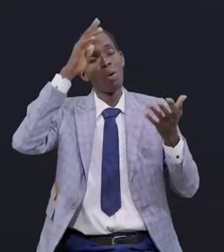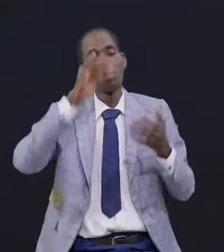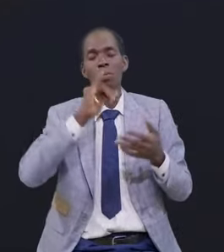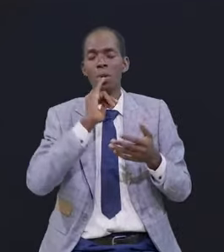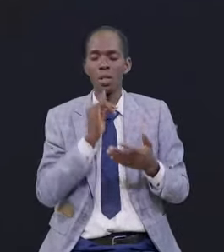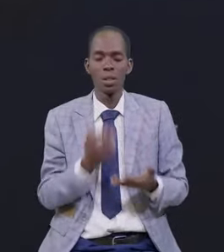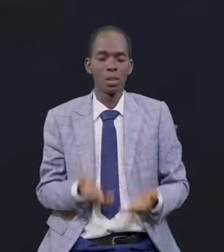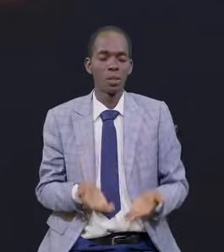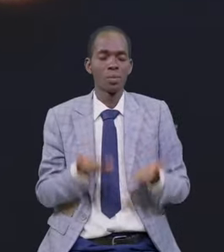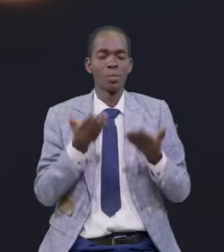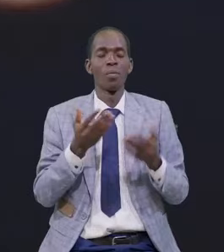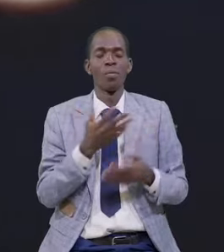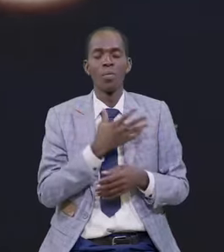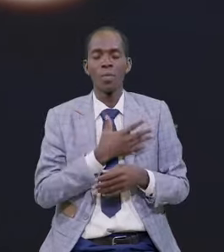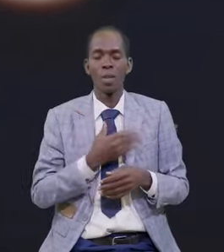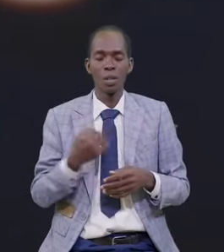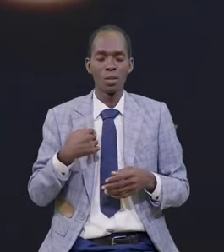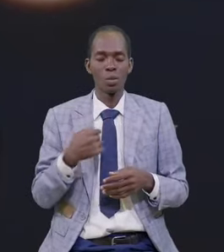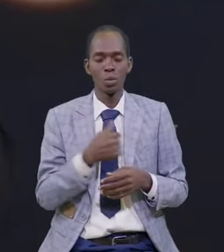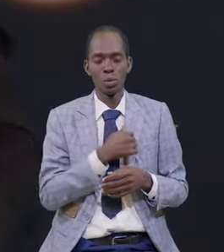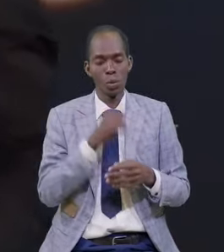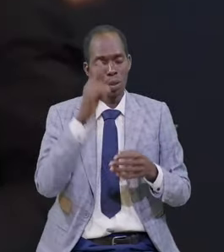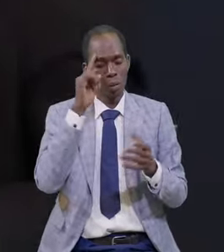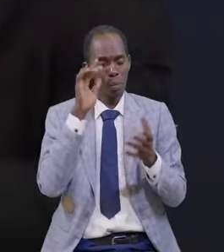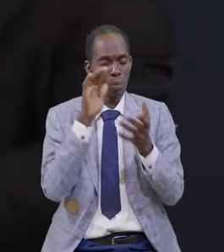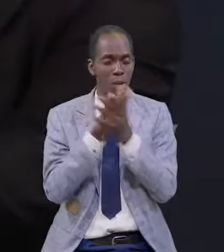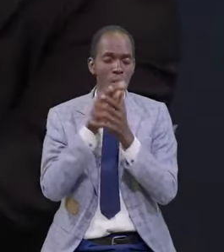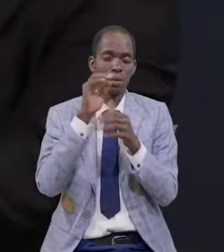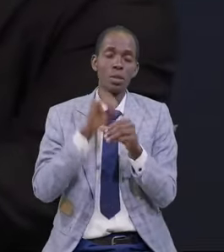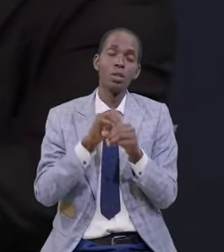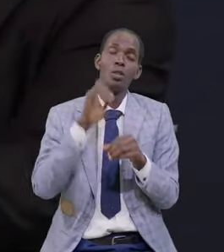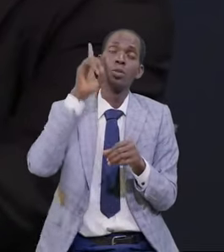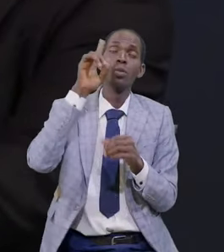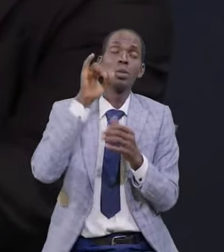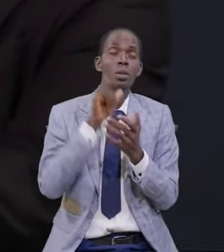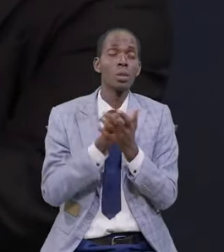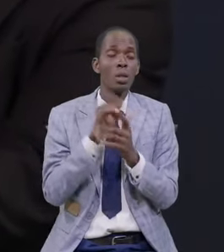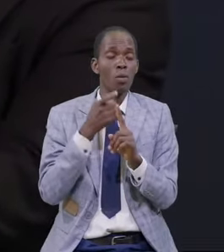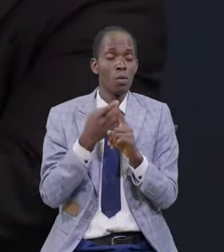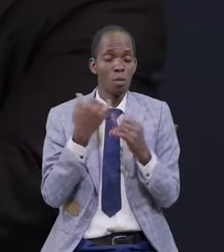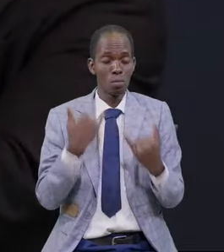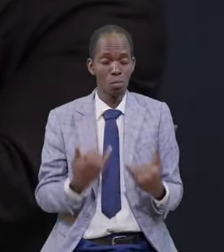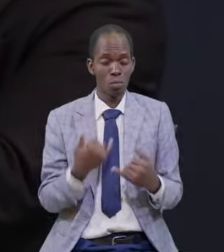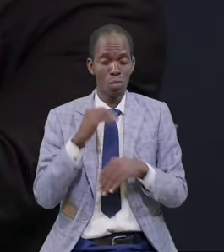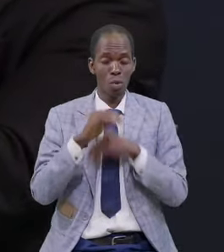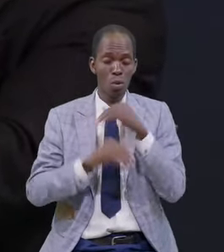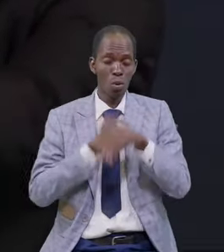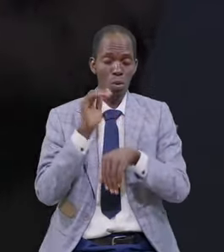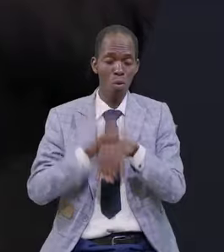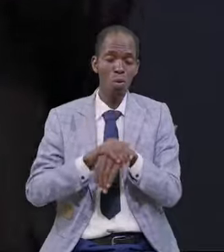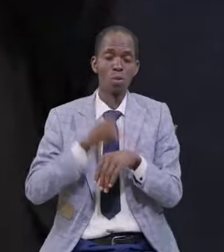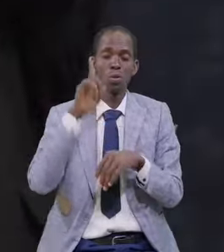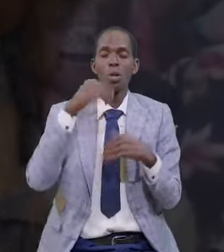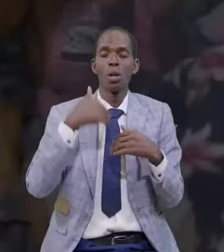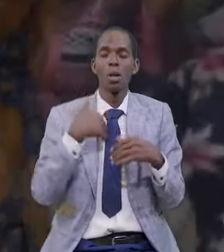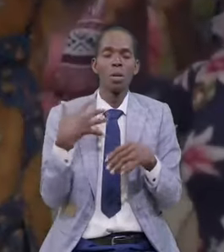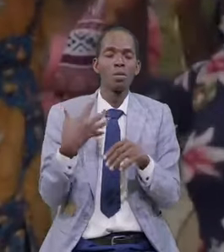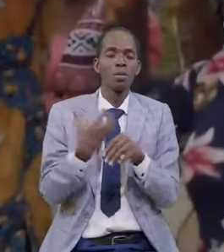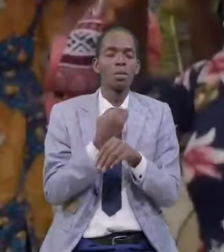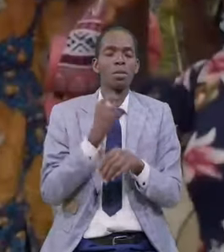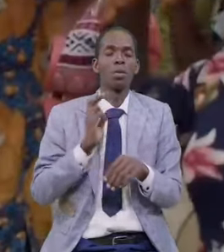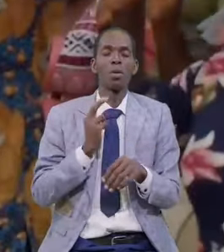trust you that from this very day you have taken us to another level we